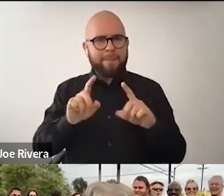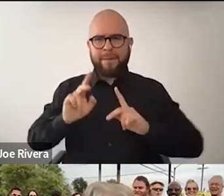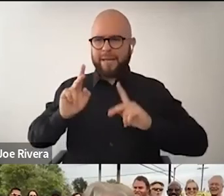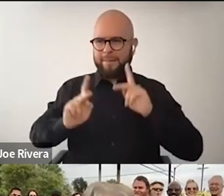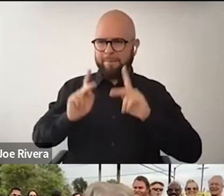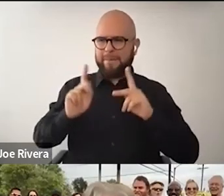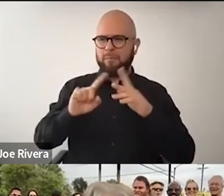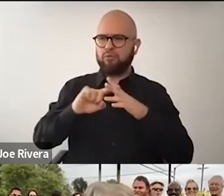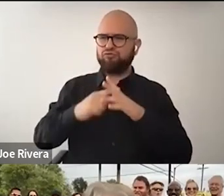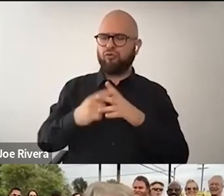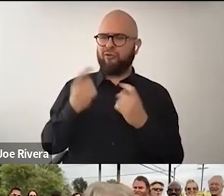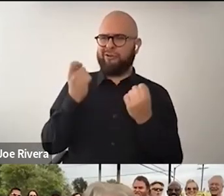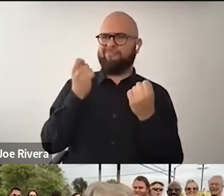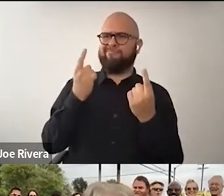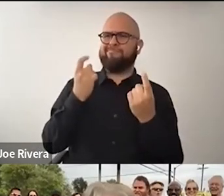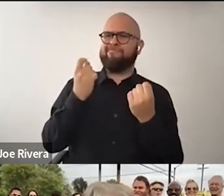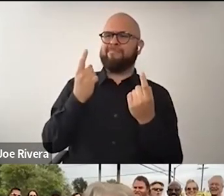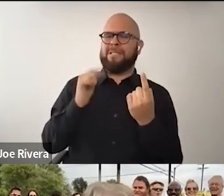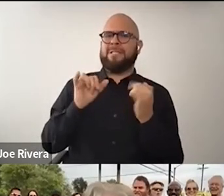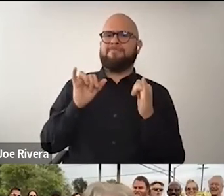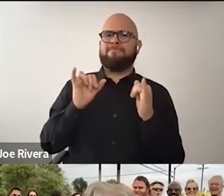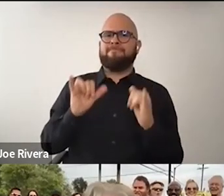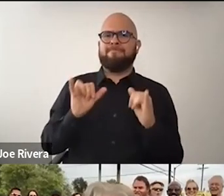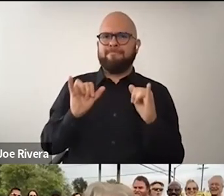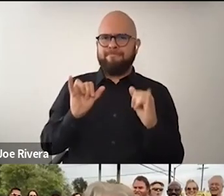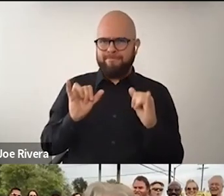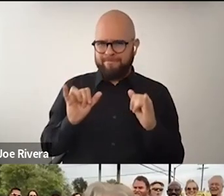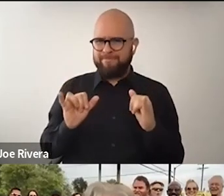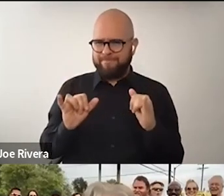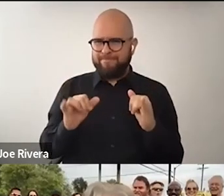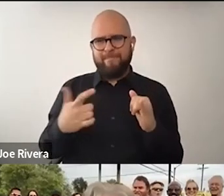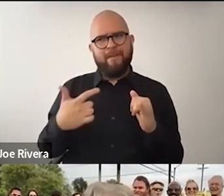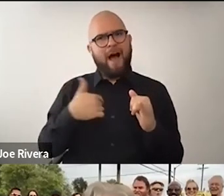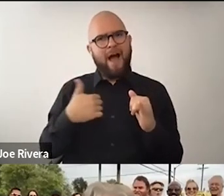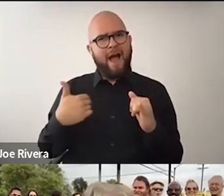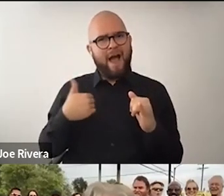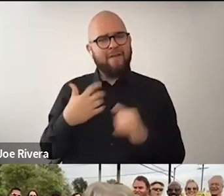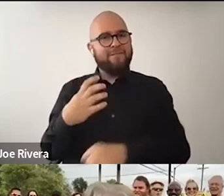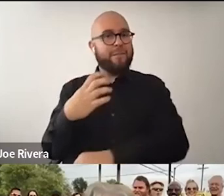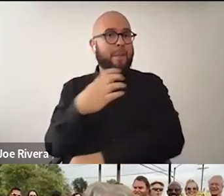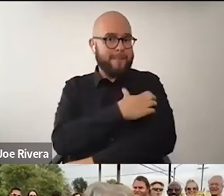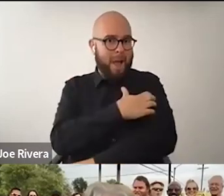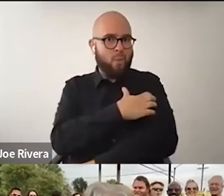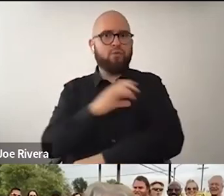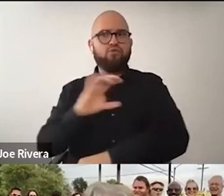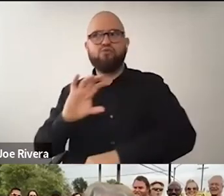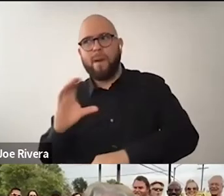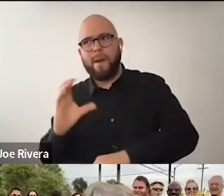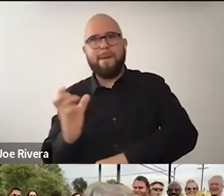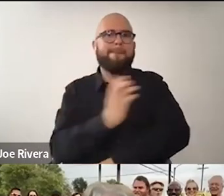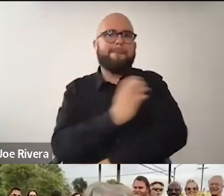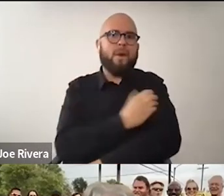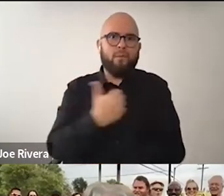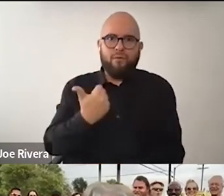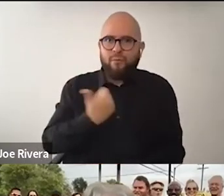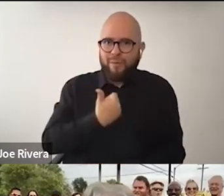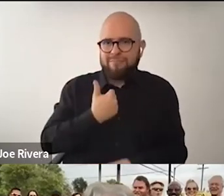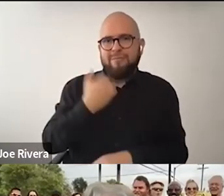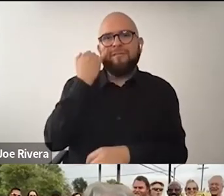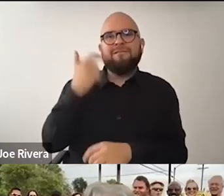they had their own power to be empowered by joining the union. Sure. Yeah.